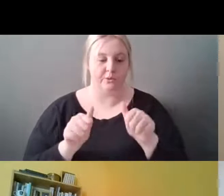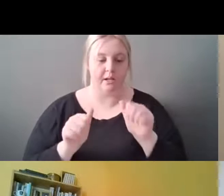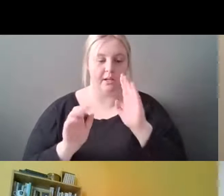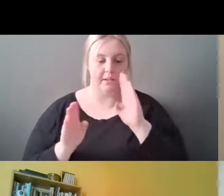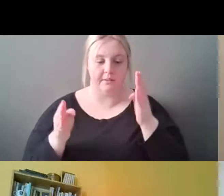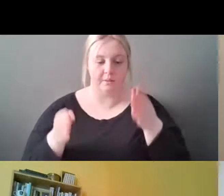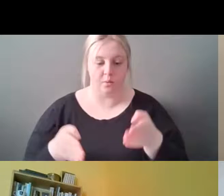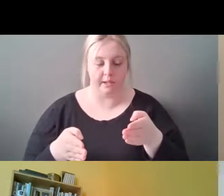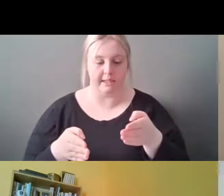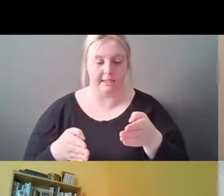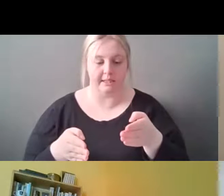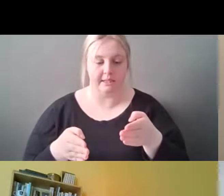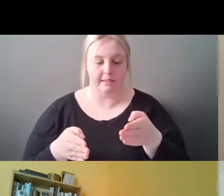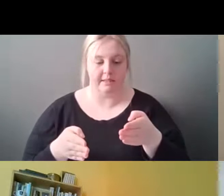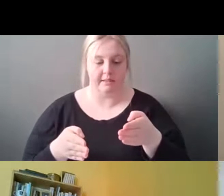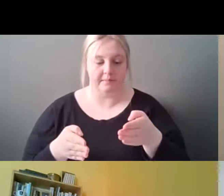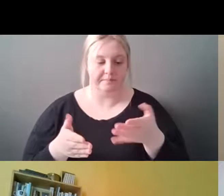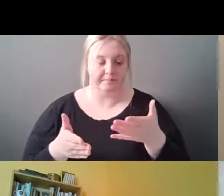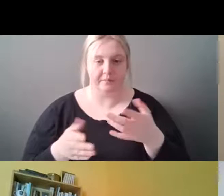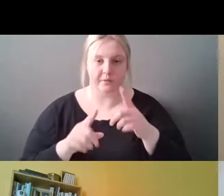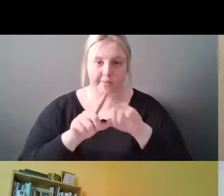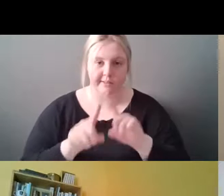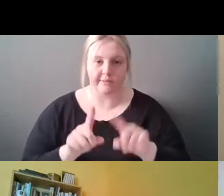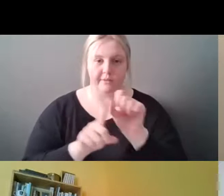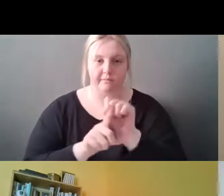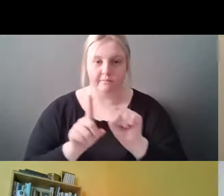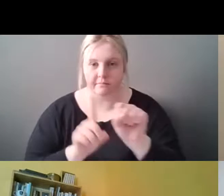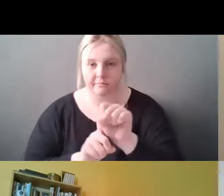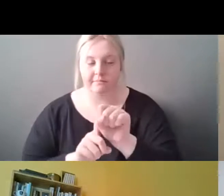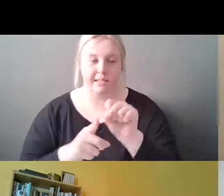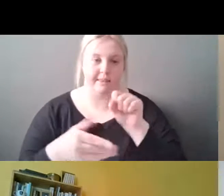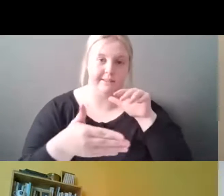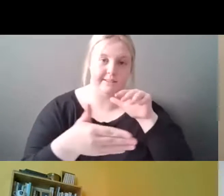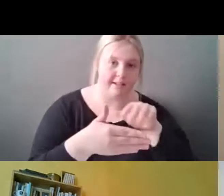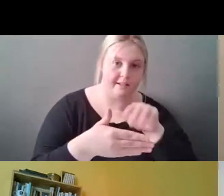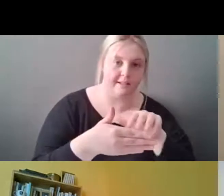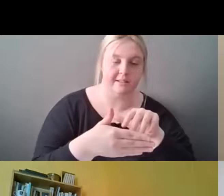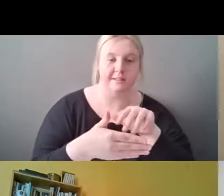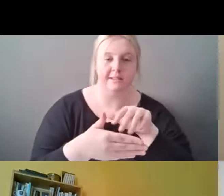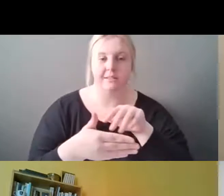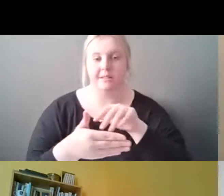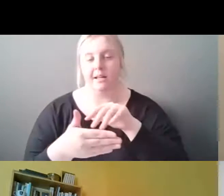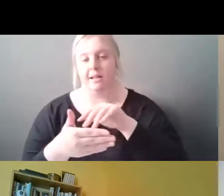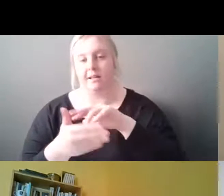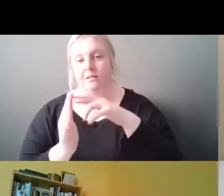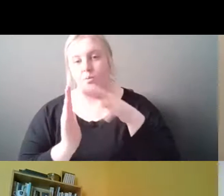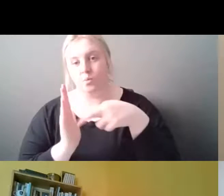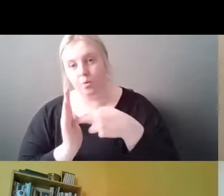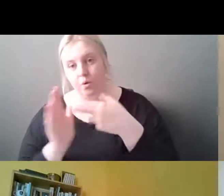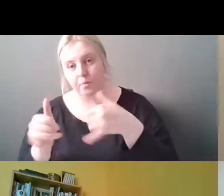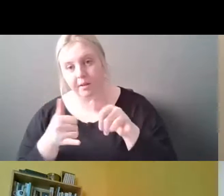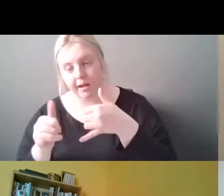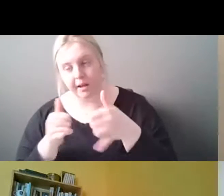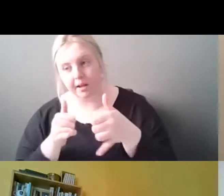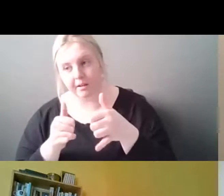when you look at the various scenarios and the case studies and the role-playing activities within the toolkit,